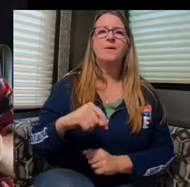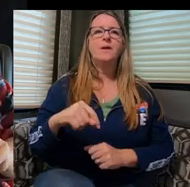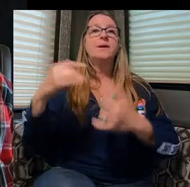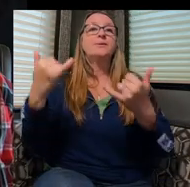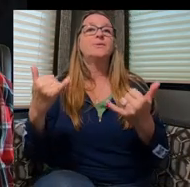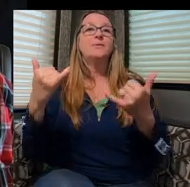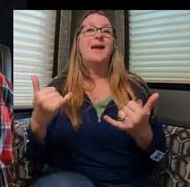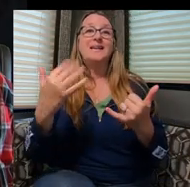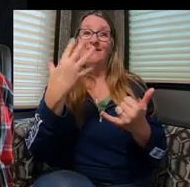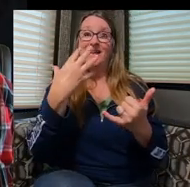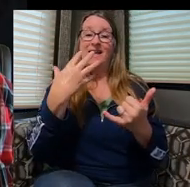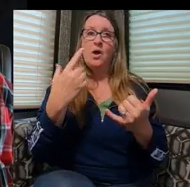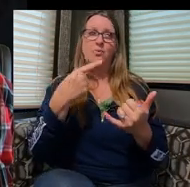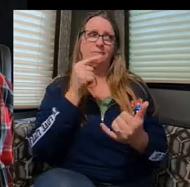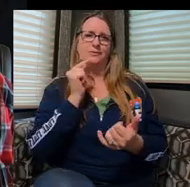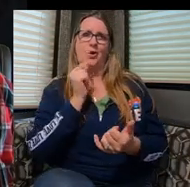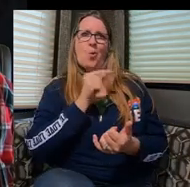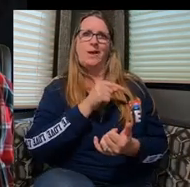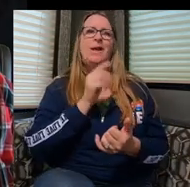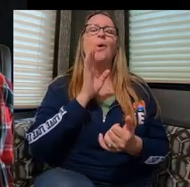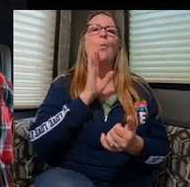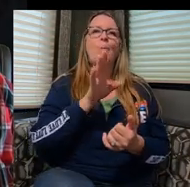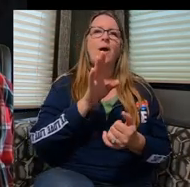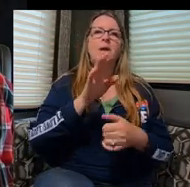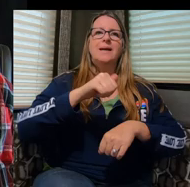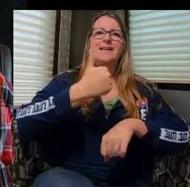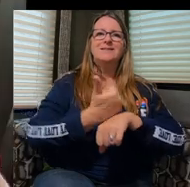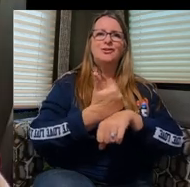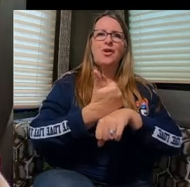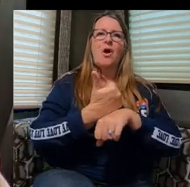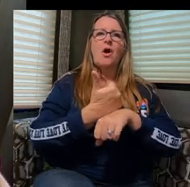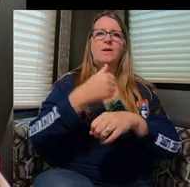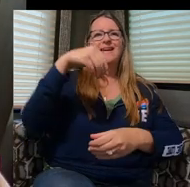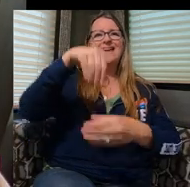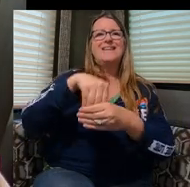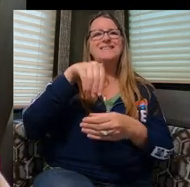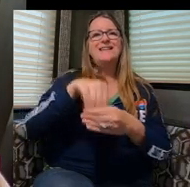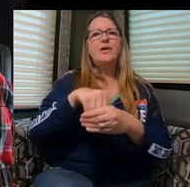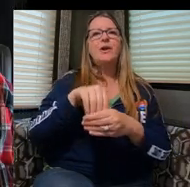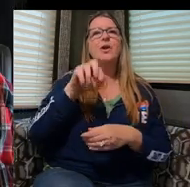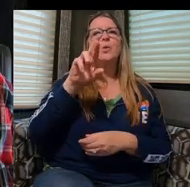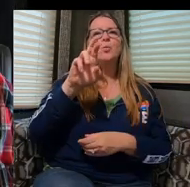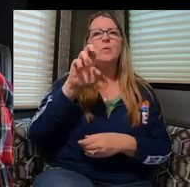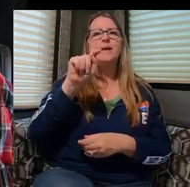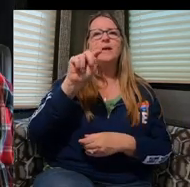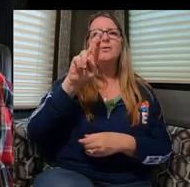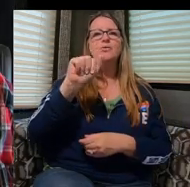YouTube. On today's video, Tony is going to install an